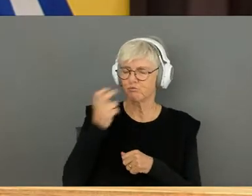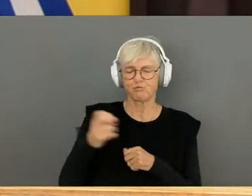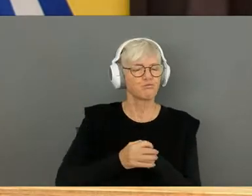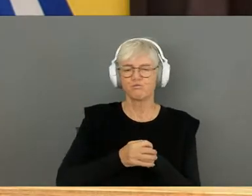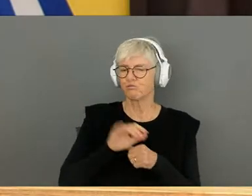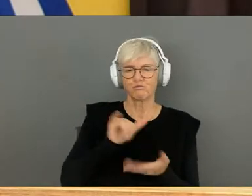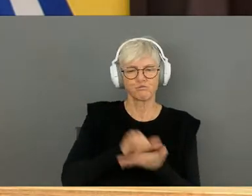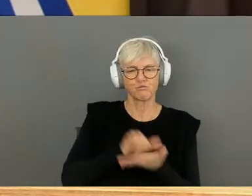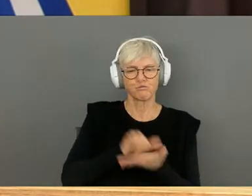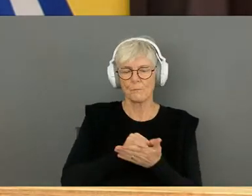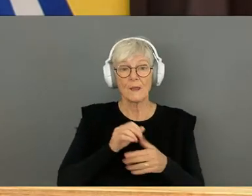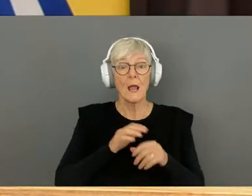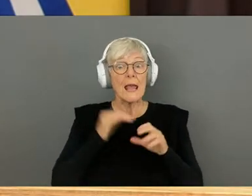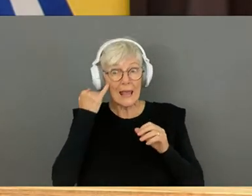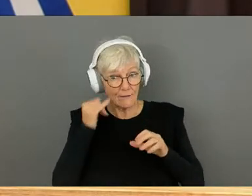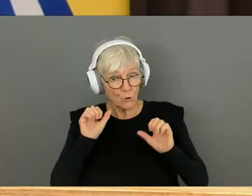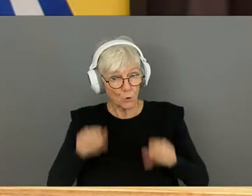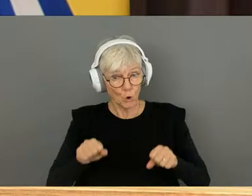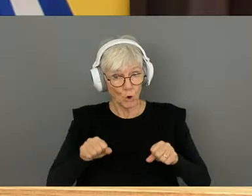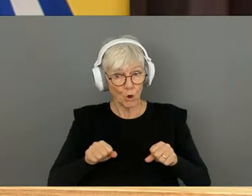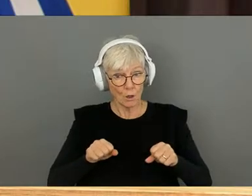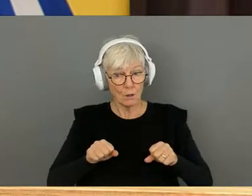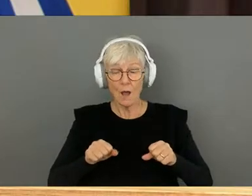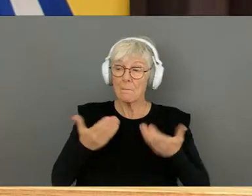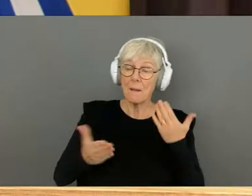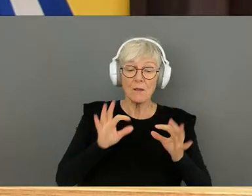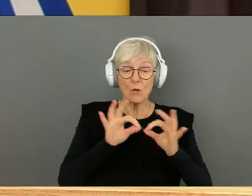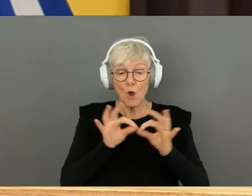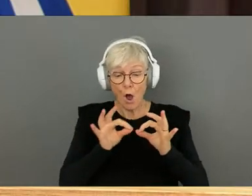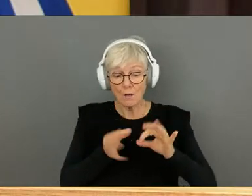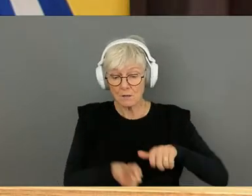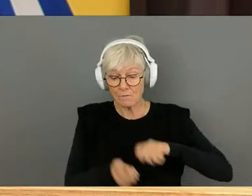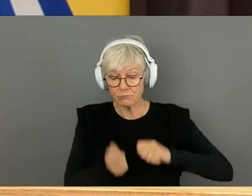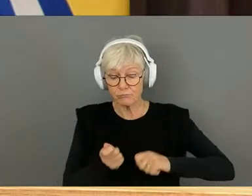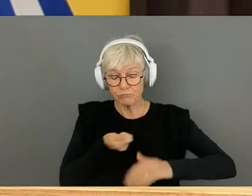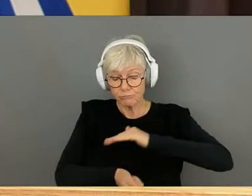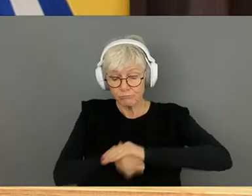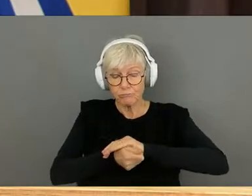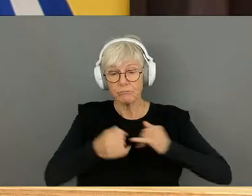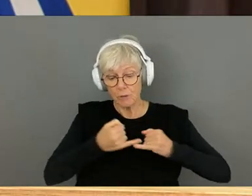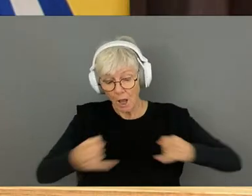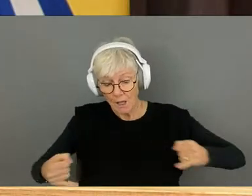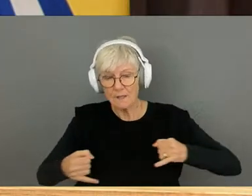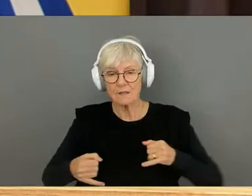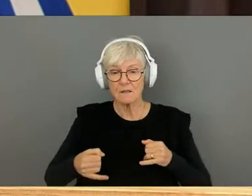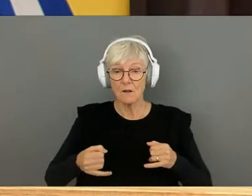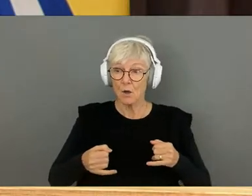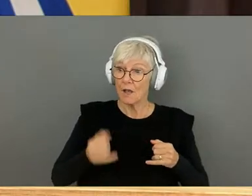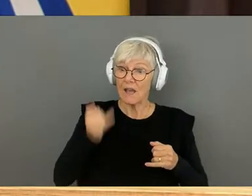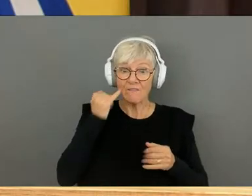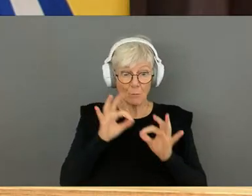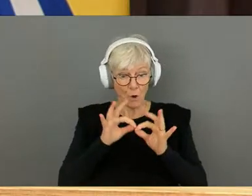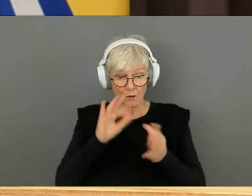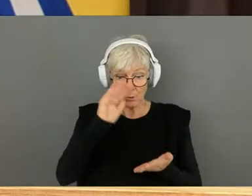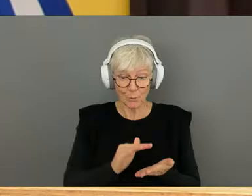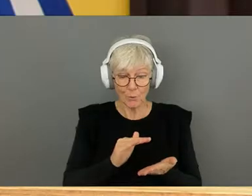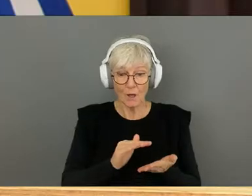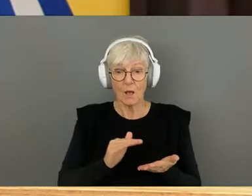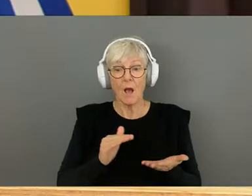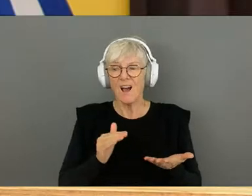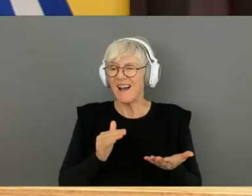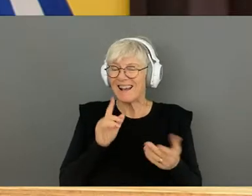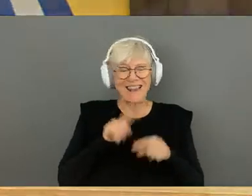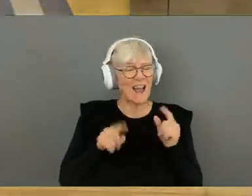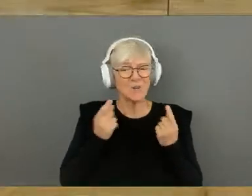be everywhere, you wouldn't be able to do it that way, but there is no business case to do that. It's too costly. Thank you. Alexandre